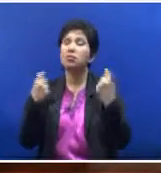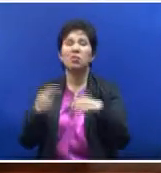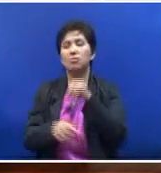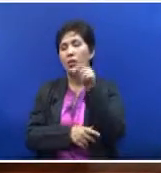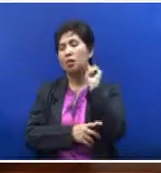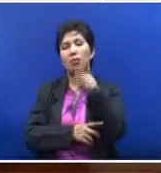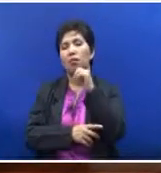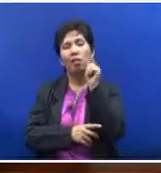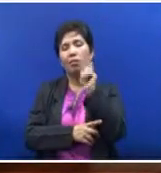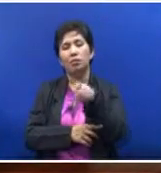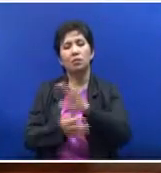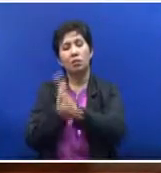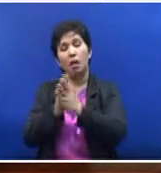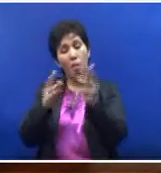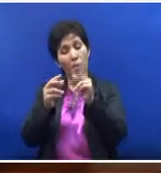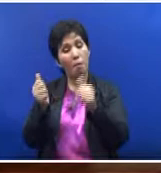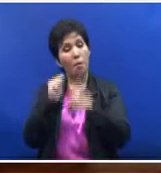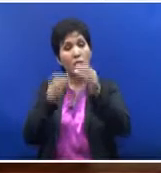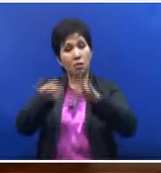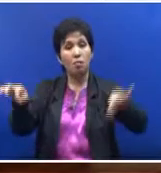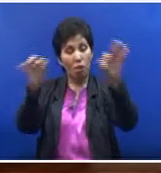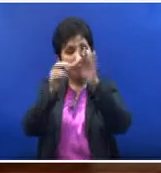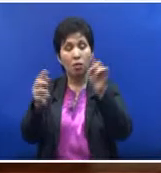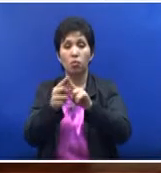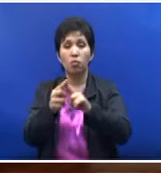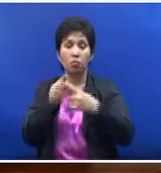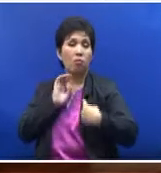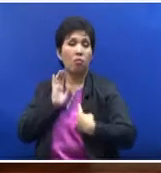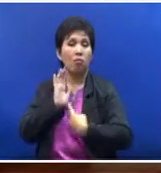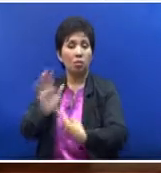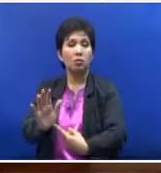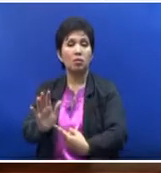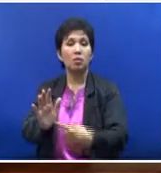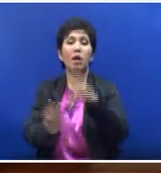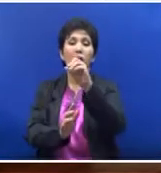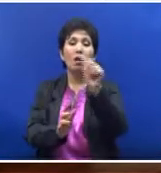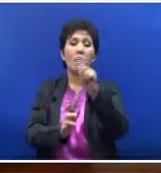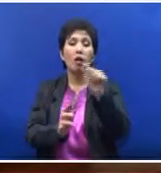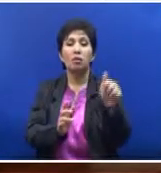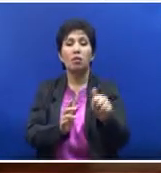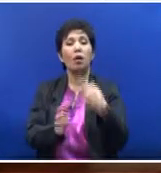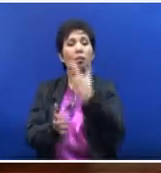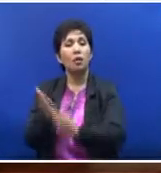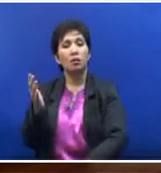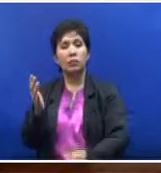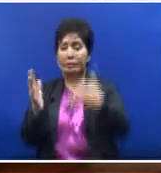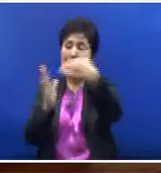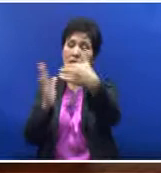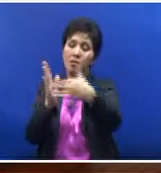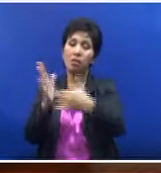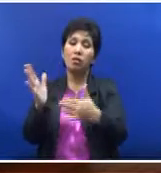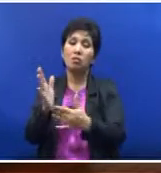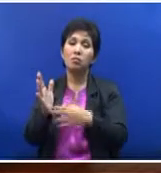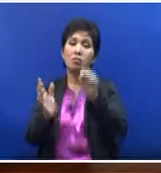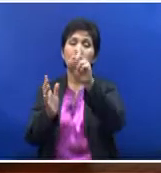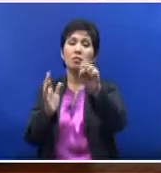necessary. But the most important thing is for you to present the data based on the statistic,